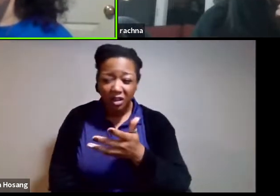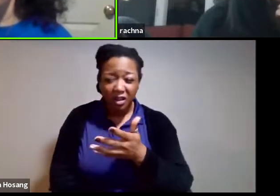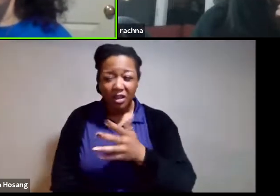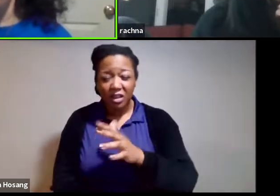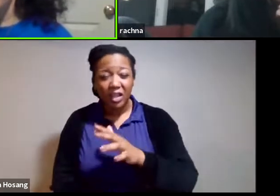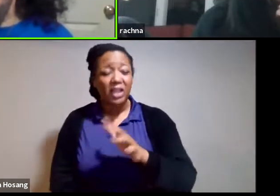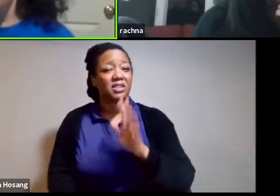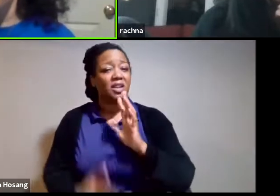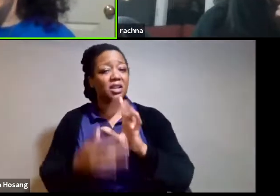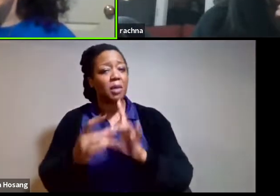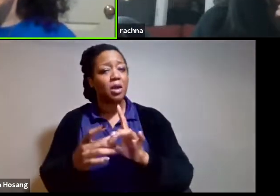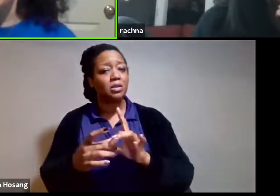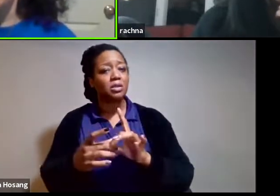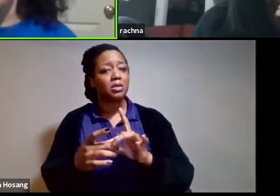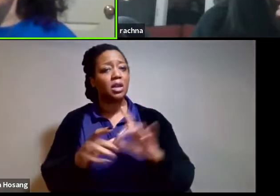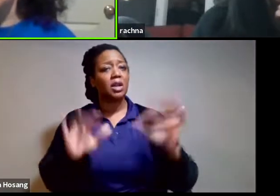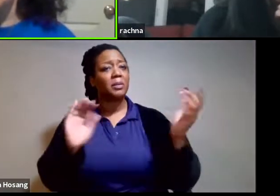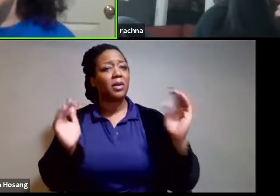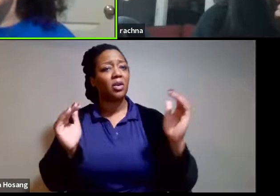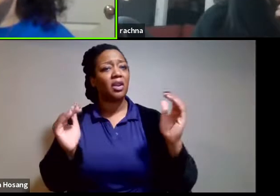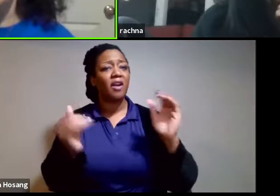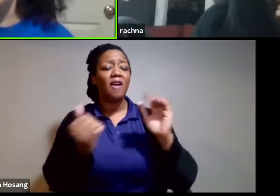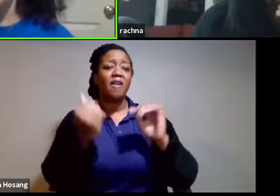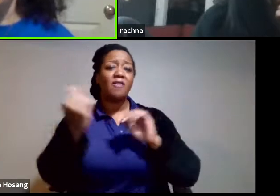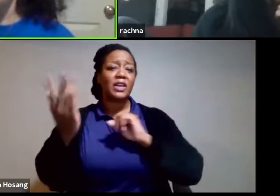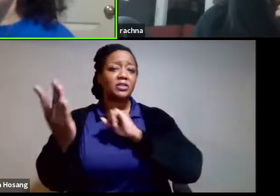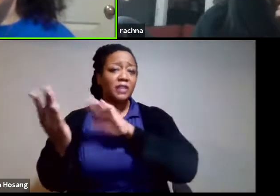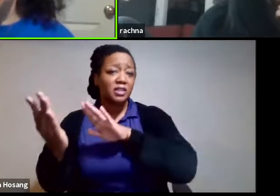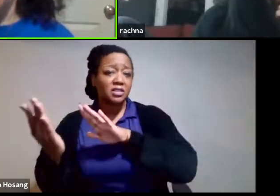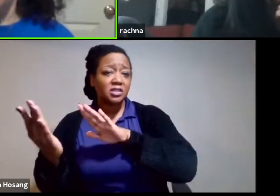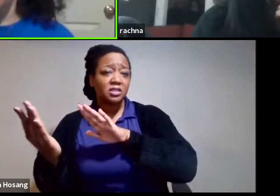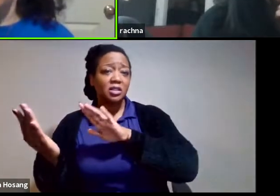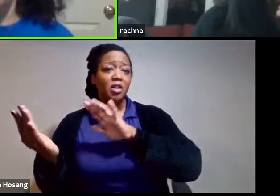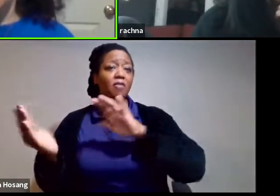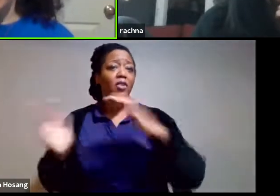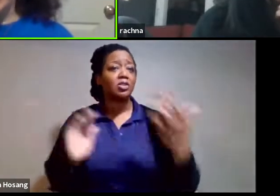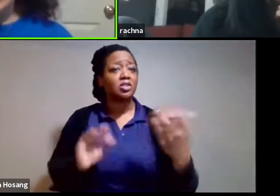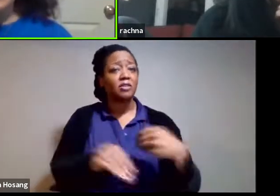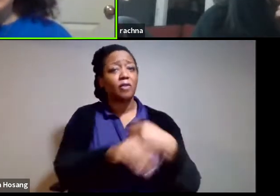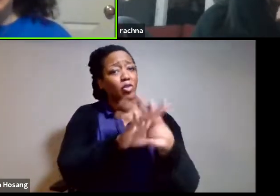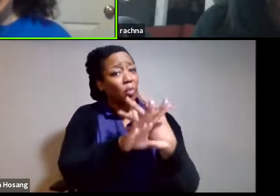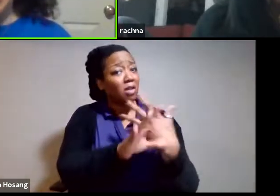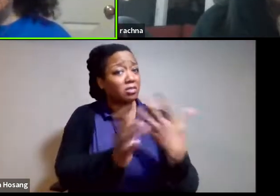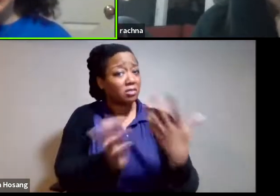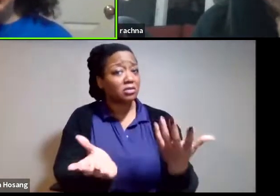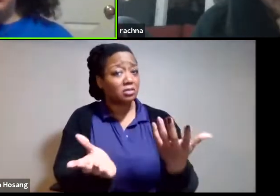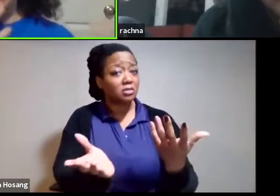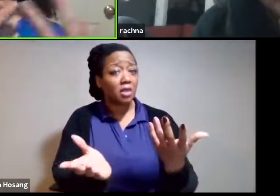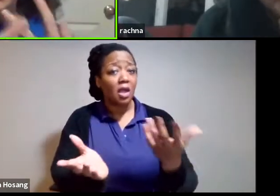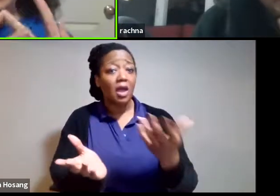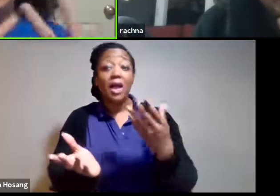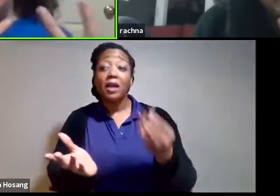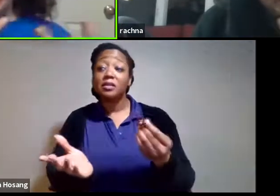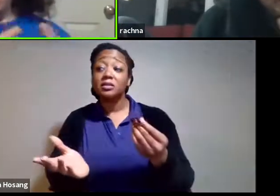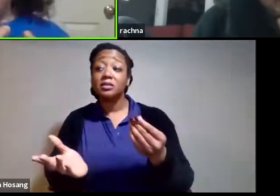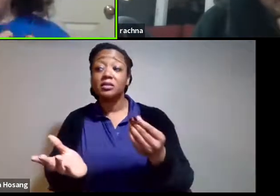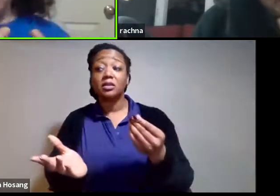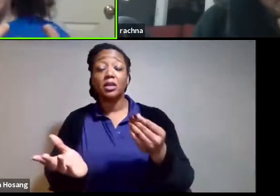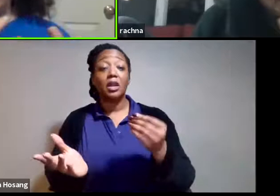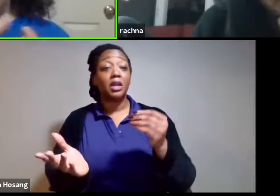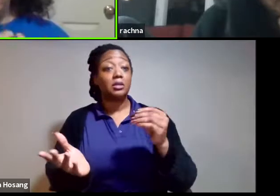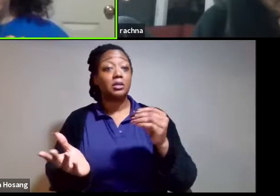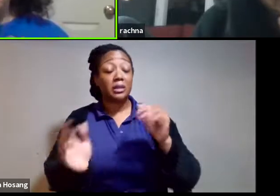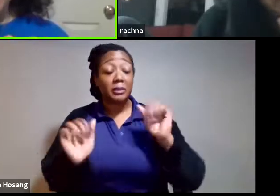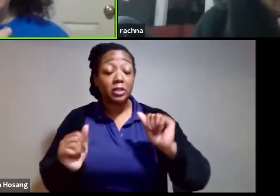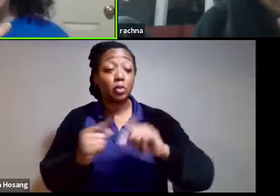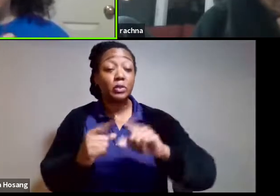difference between face-to-face versus virtual and how much being able to see one another